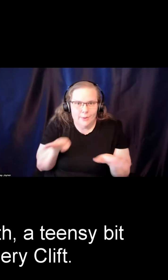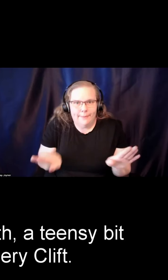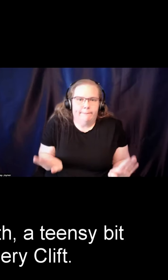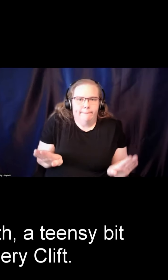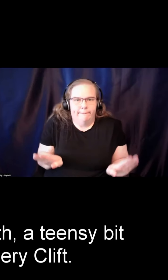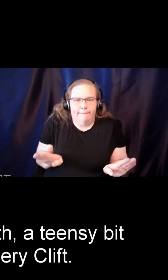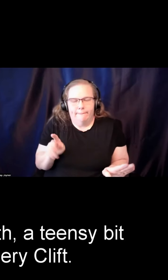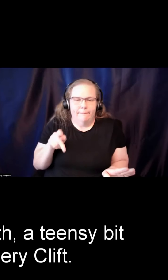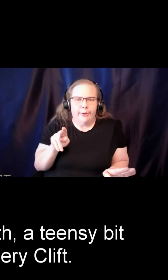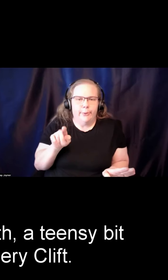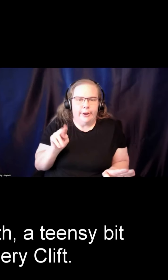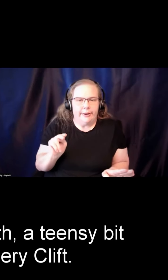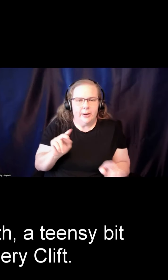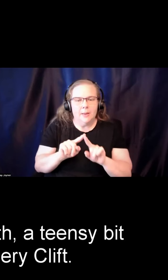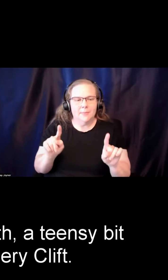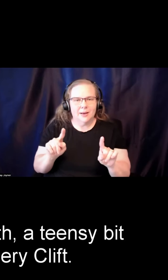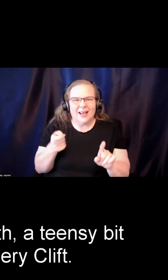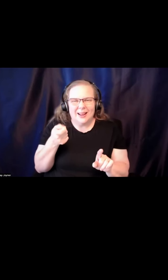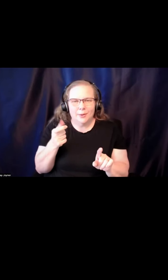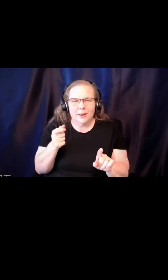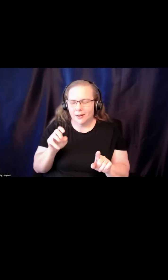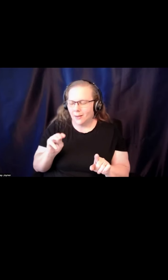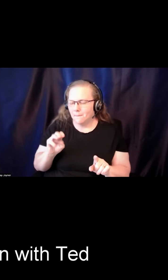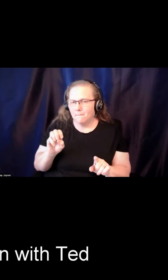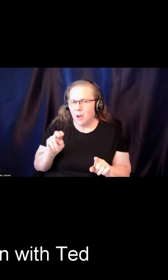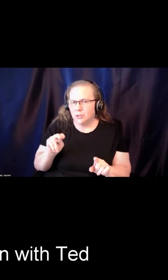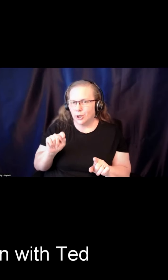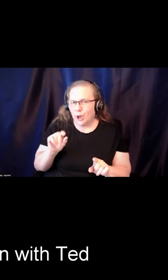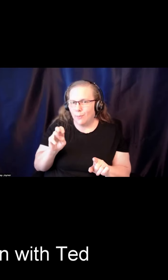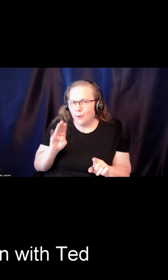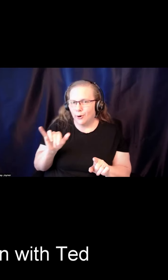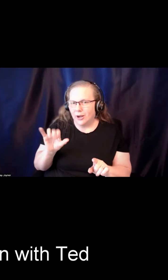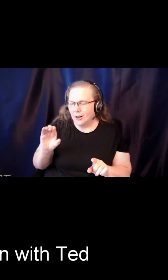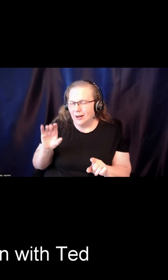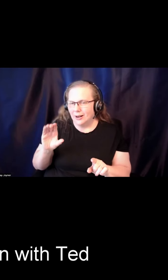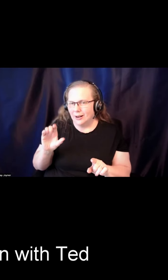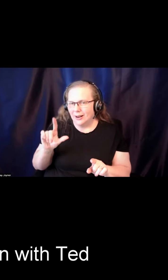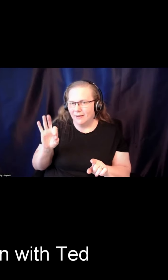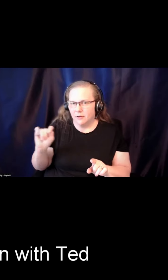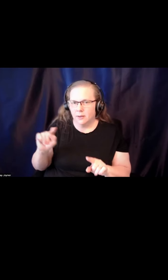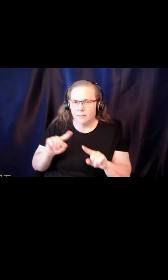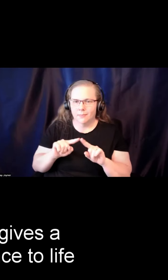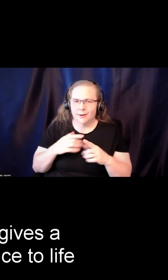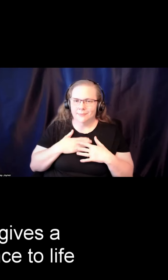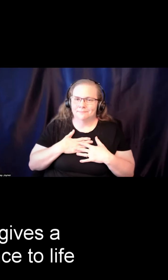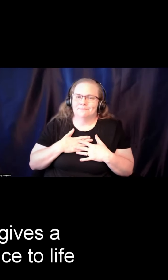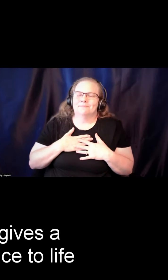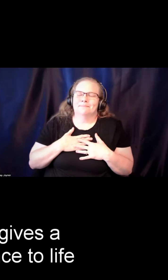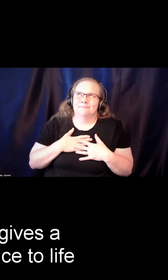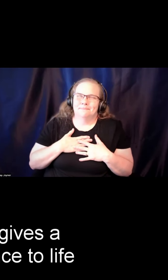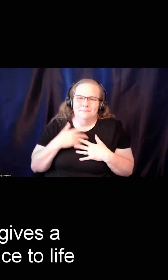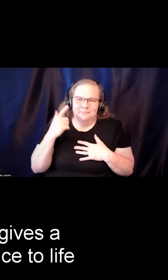in his youth, a teensy bit like Montgomery Clift. But I am smitten with Ted because he